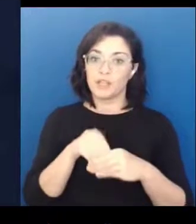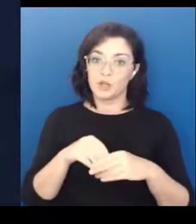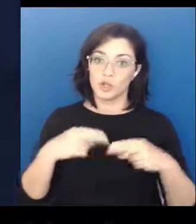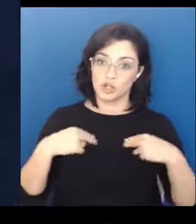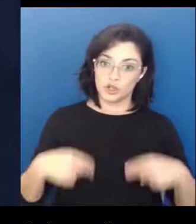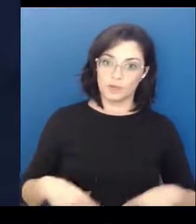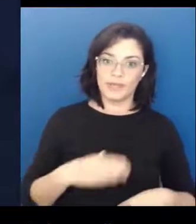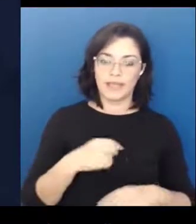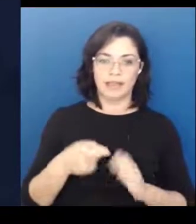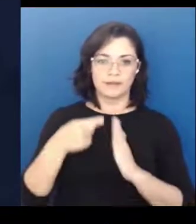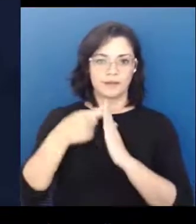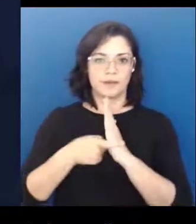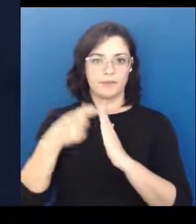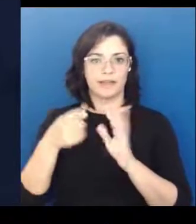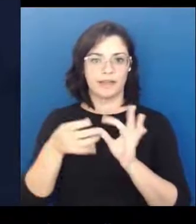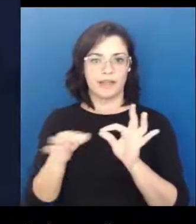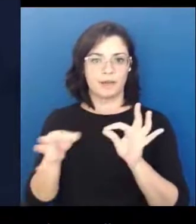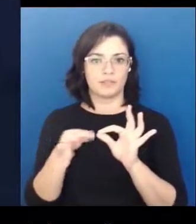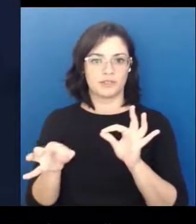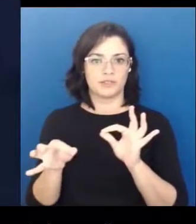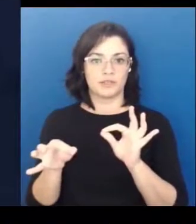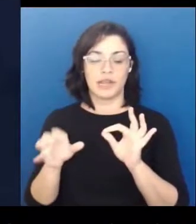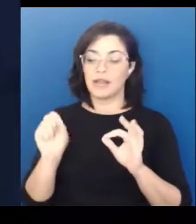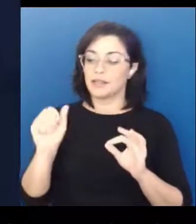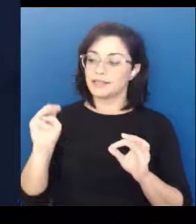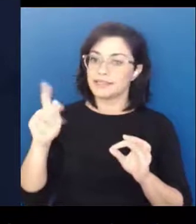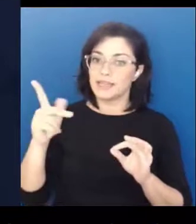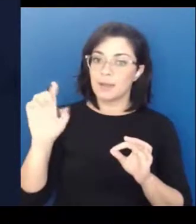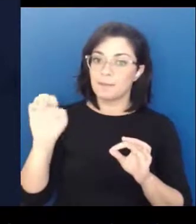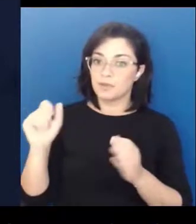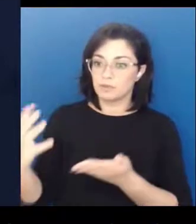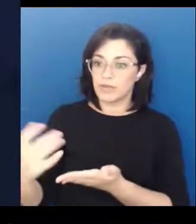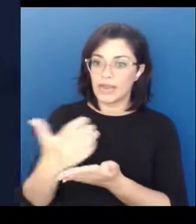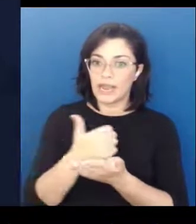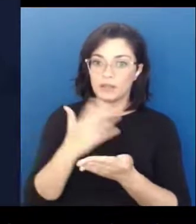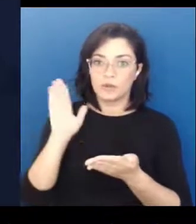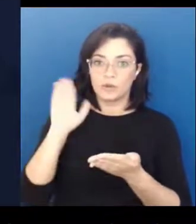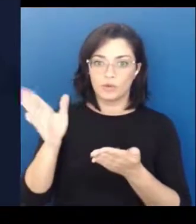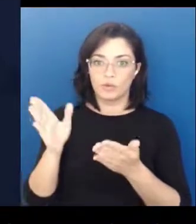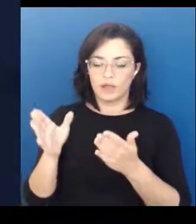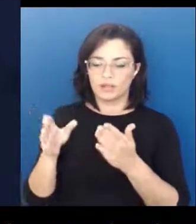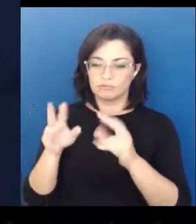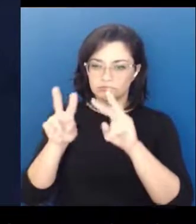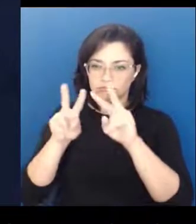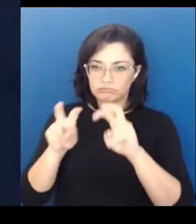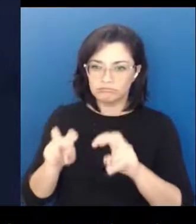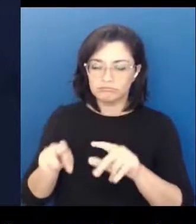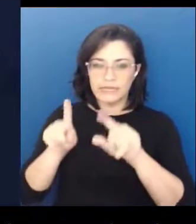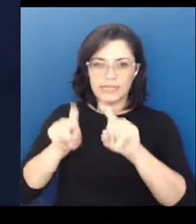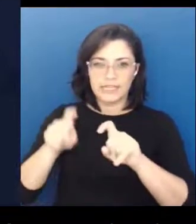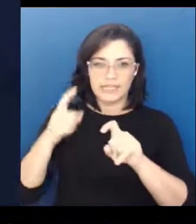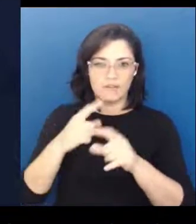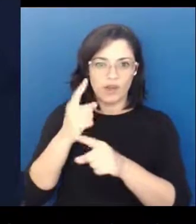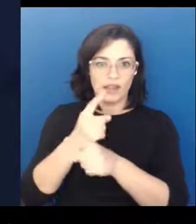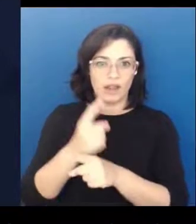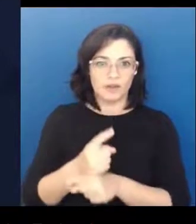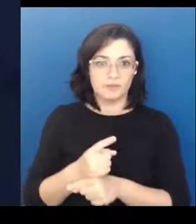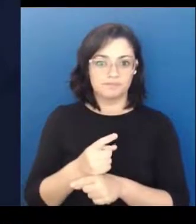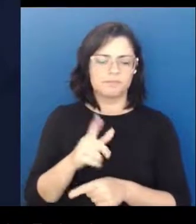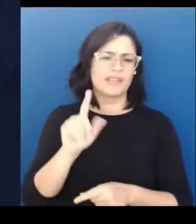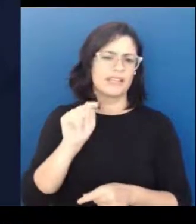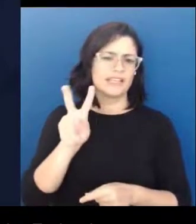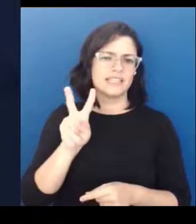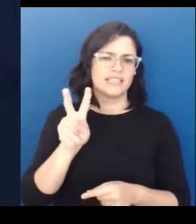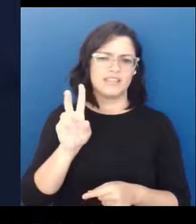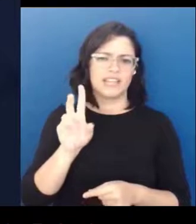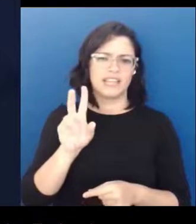on the NER model. Television networks may claim they are abiding by the Federal Communication Commission's guidelines. As